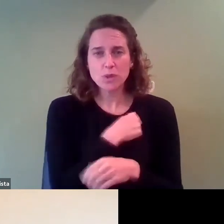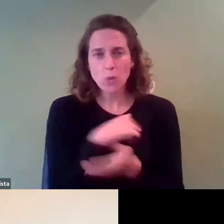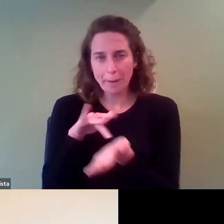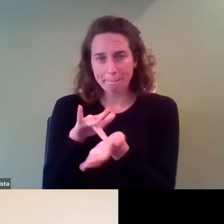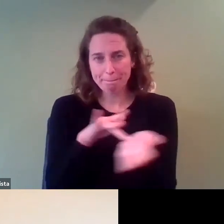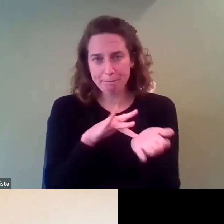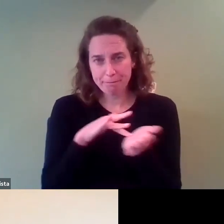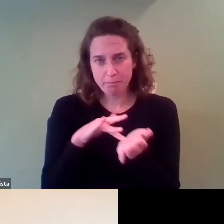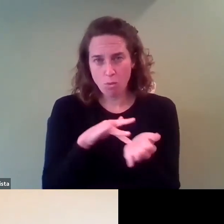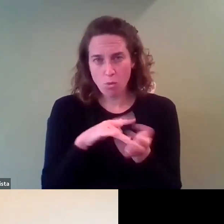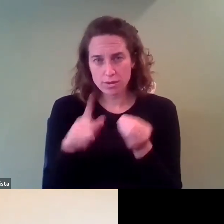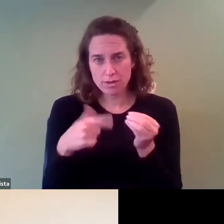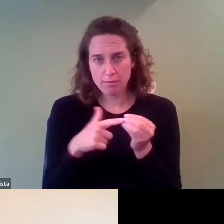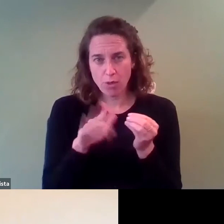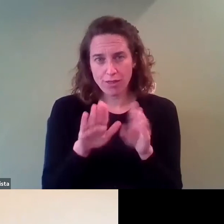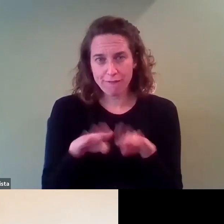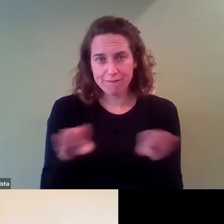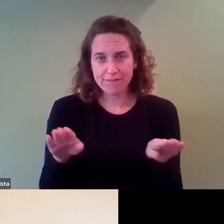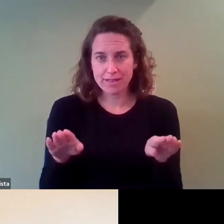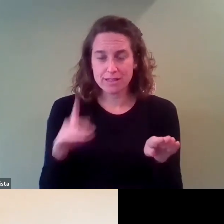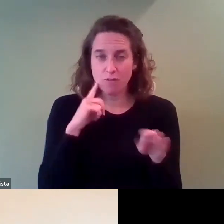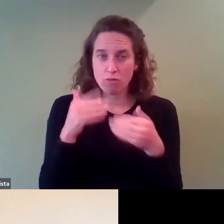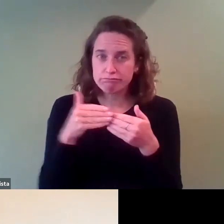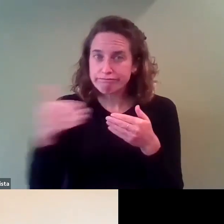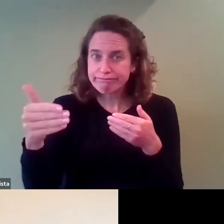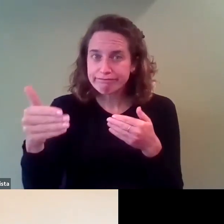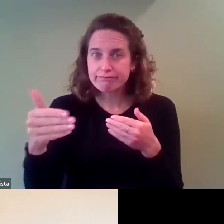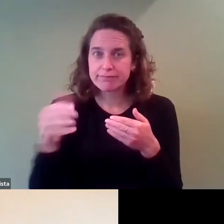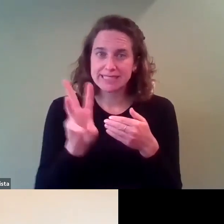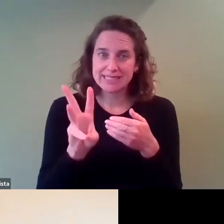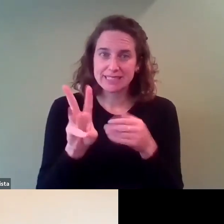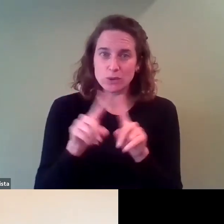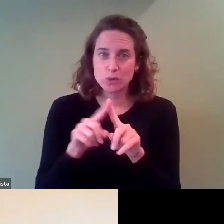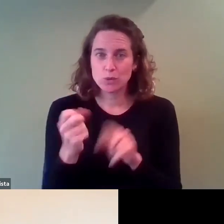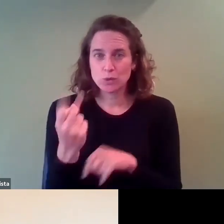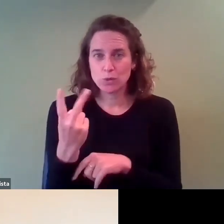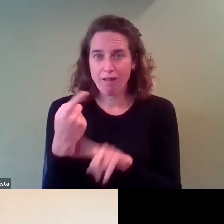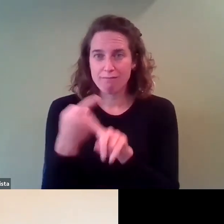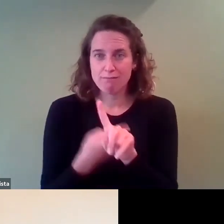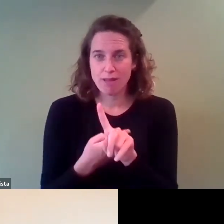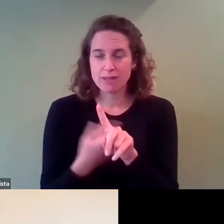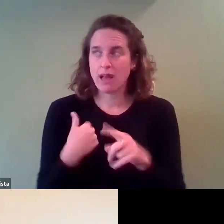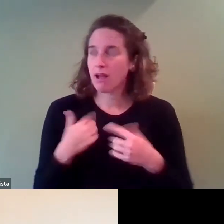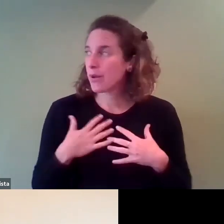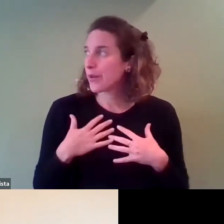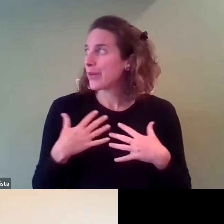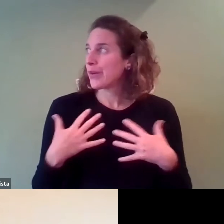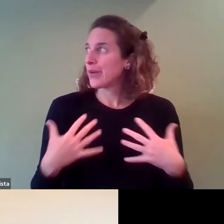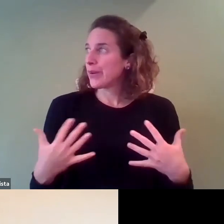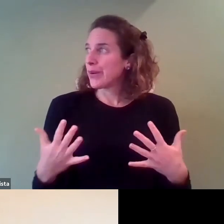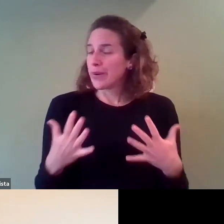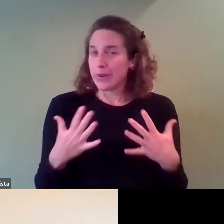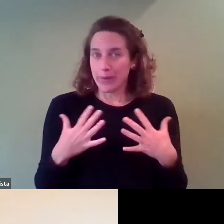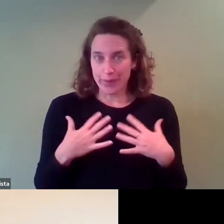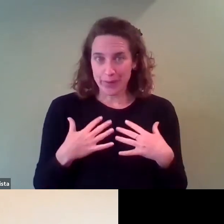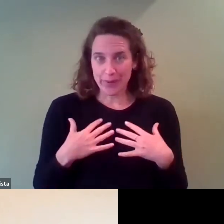their feelings, about their preparedness for the next 6 to 12 months. And I always have to take a deep breath when I say 6 to